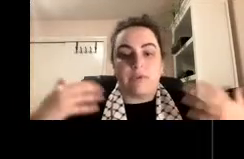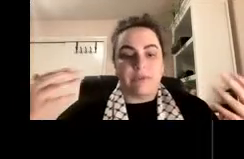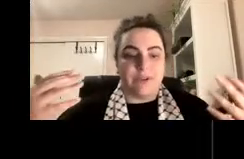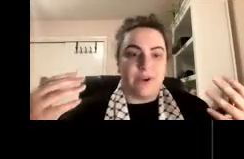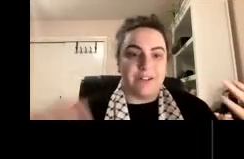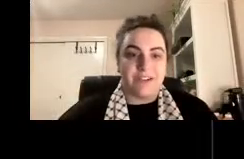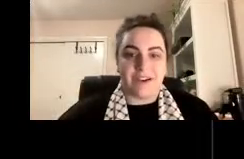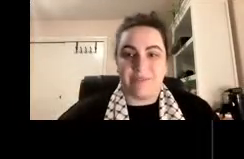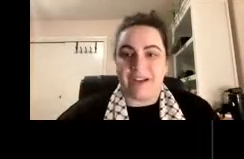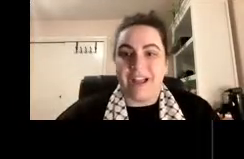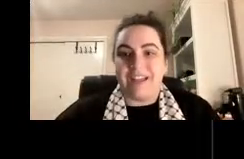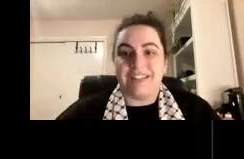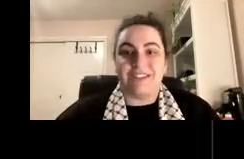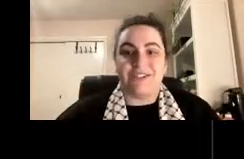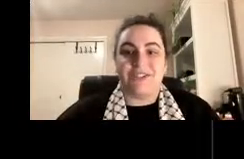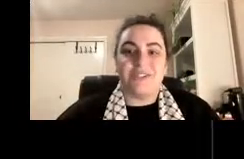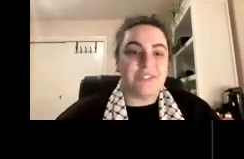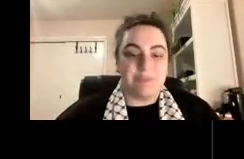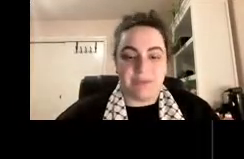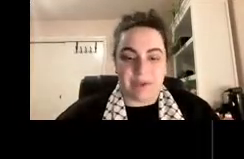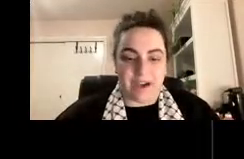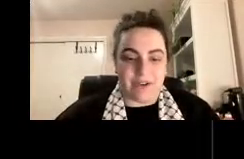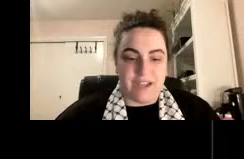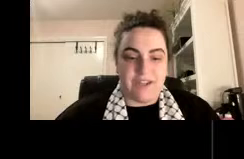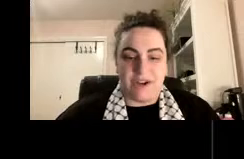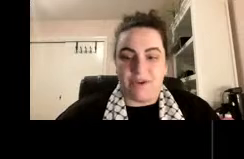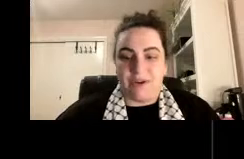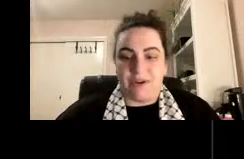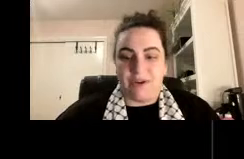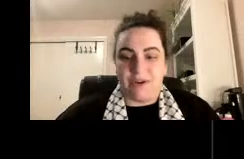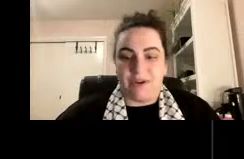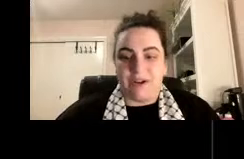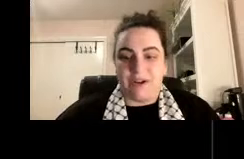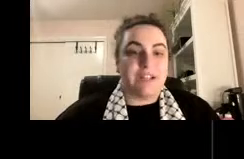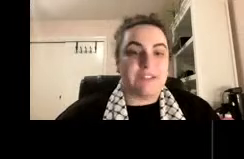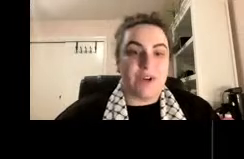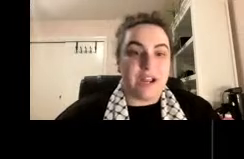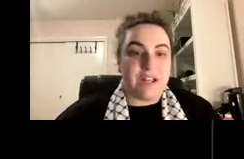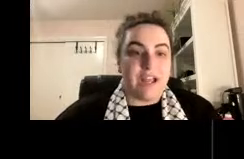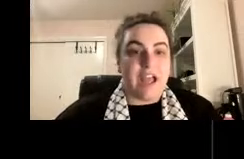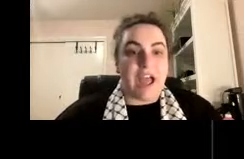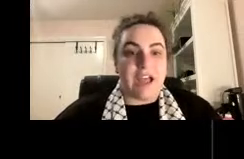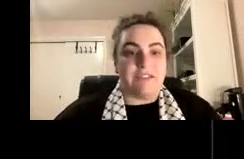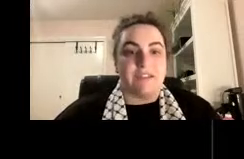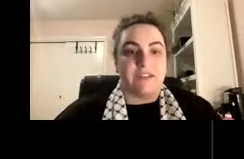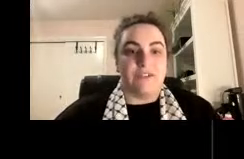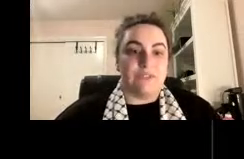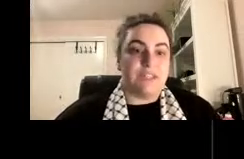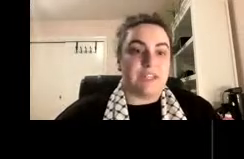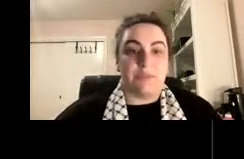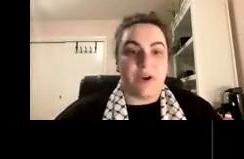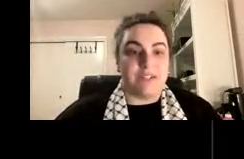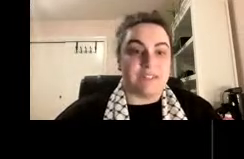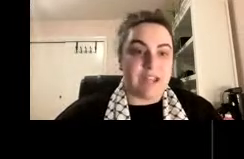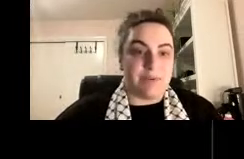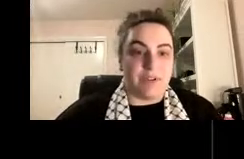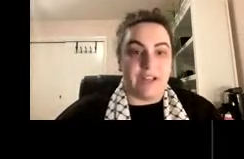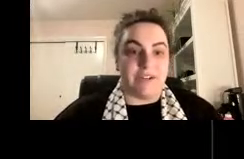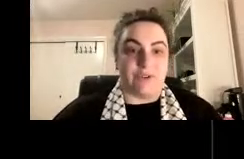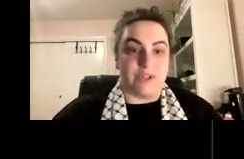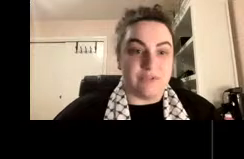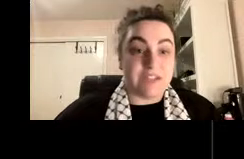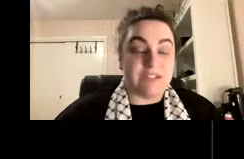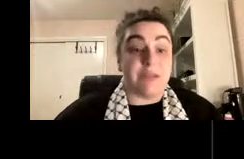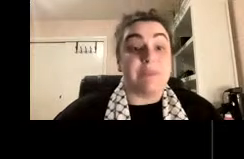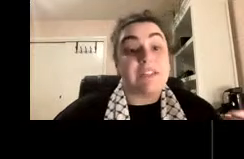think what we really want to talk about is that this shouldn't just be about, someone gets a grade and you see that the bond is stable and